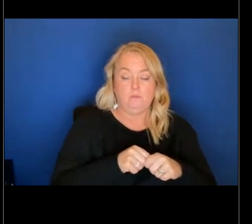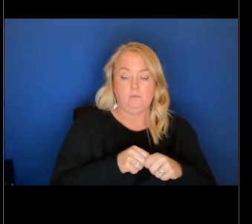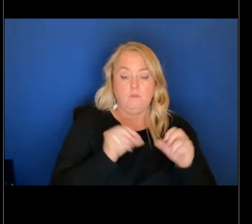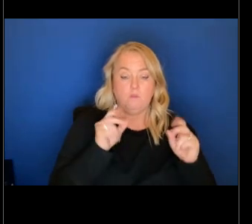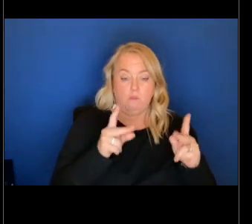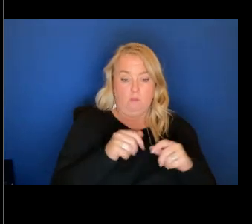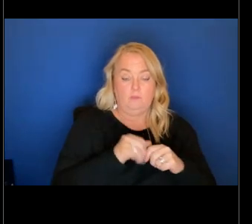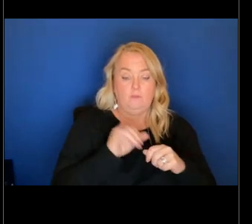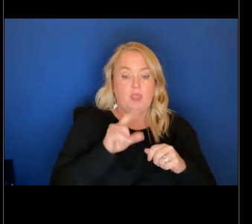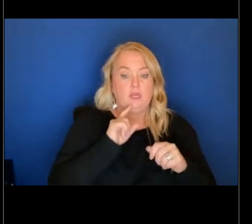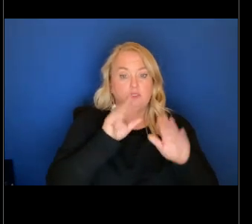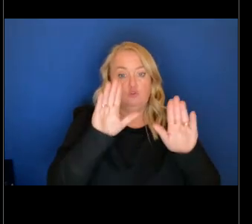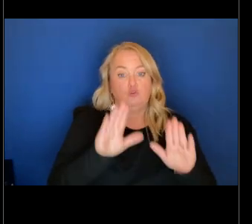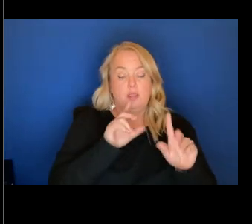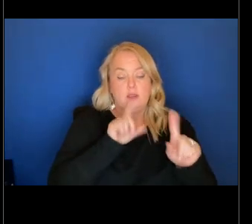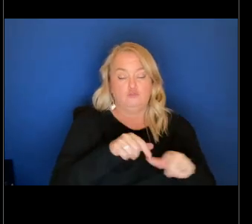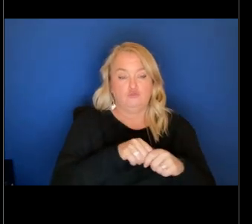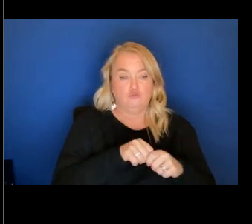Okay, that's a great answer.